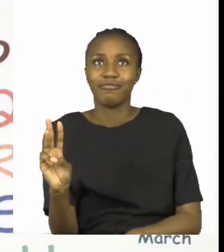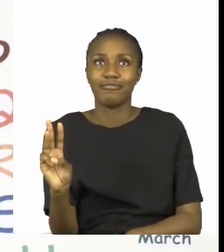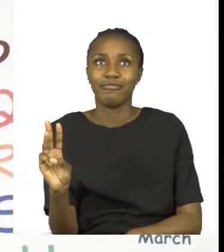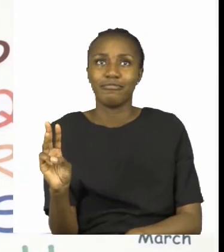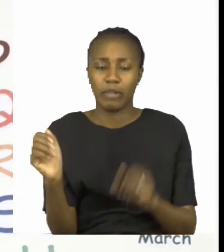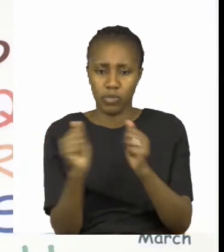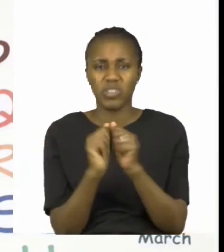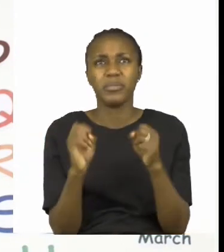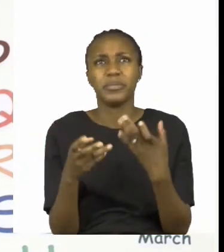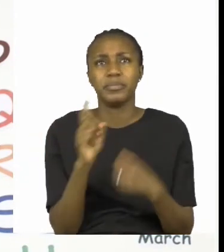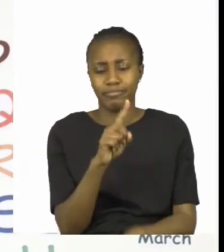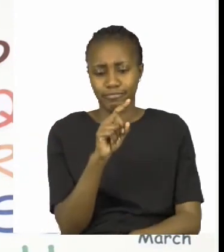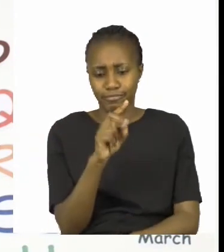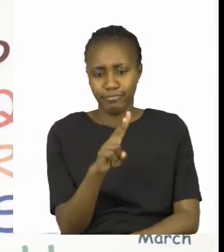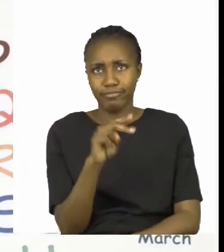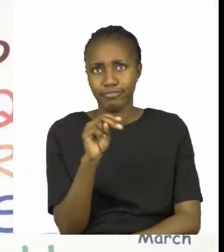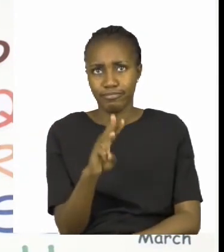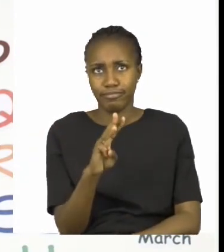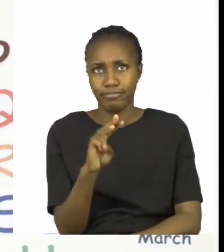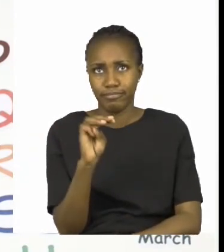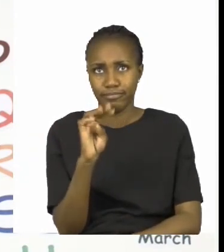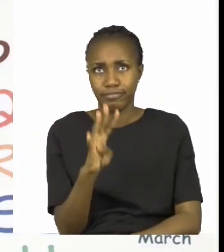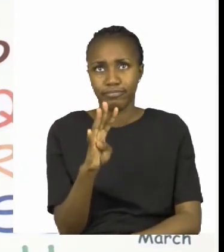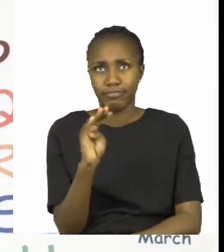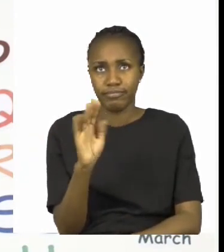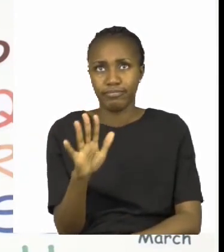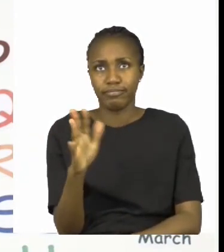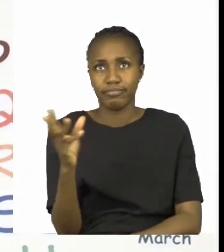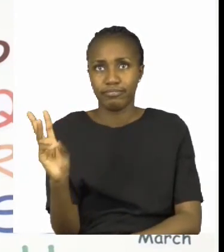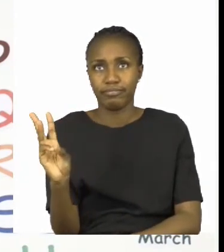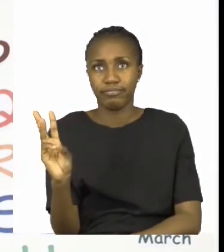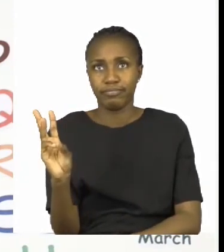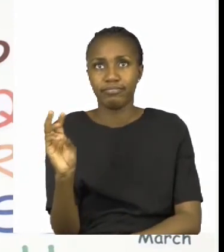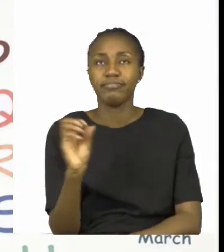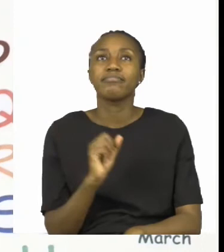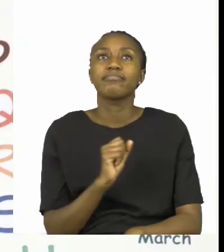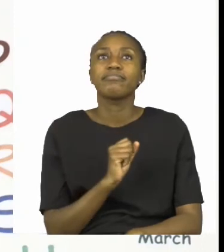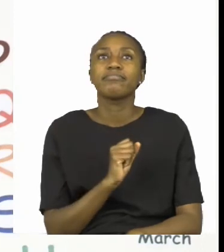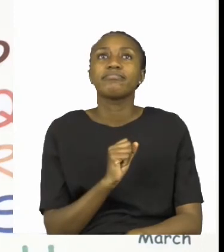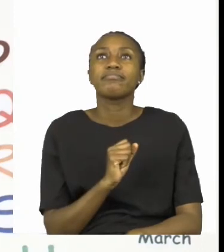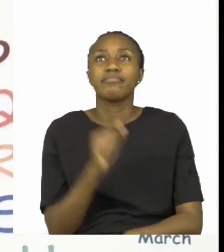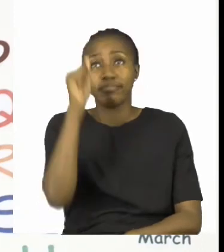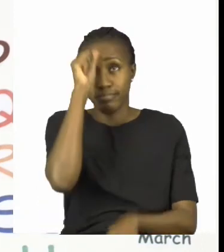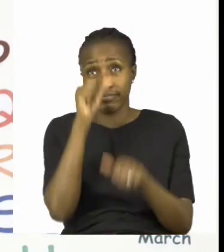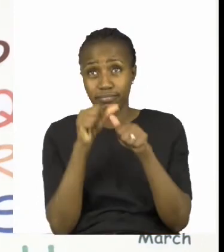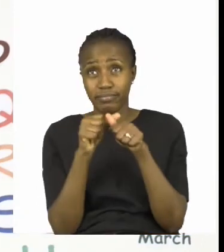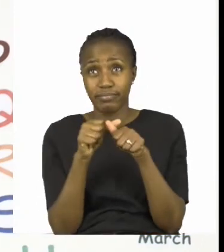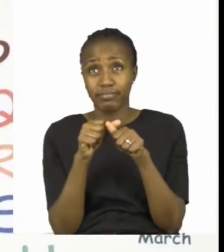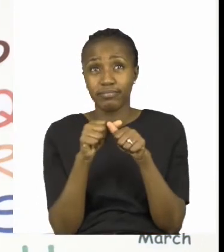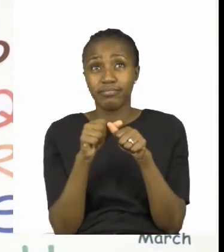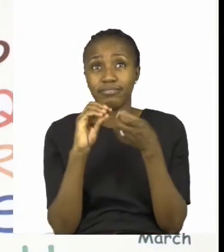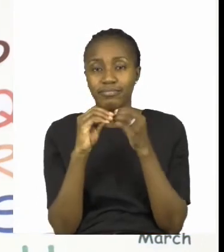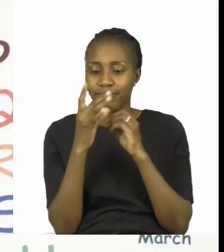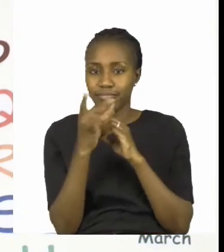all together. 1, 2, 3, 4, 5, 6. Remember, our number is 8.